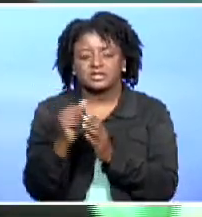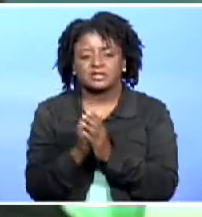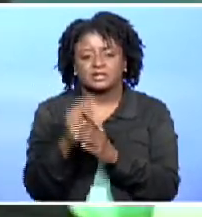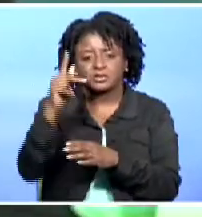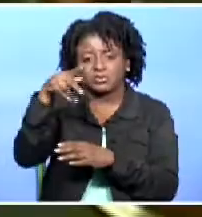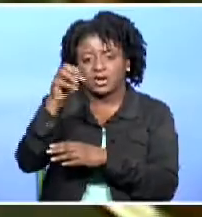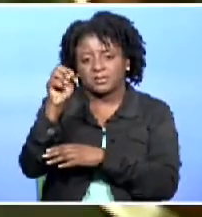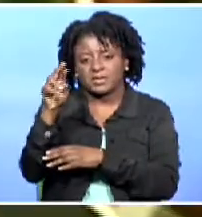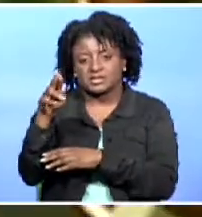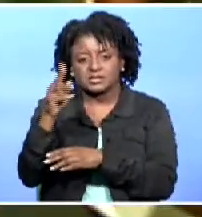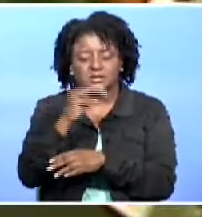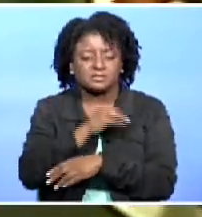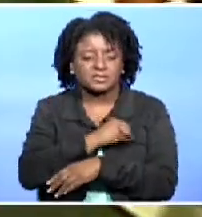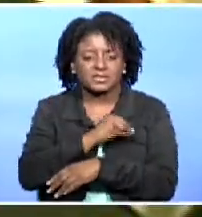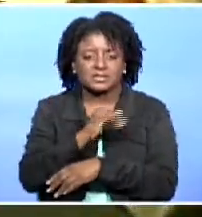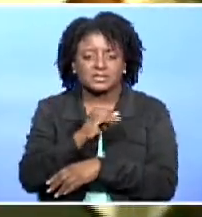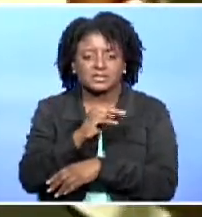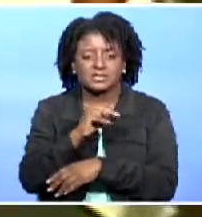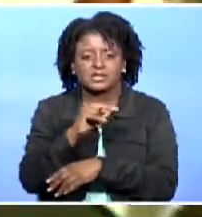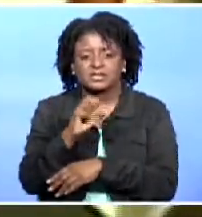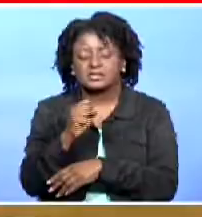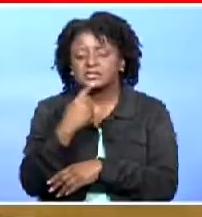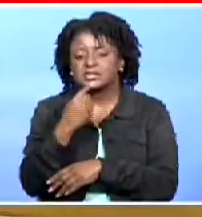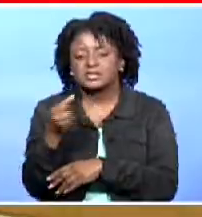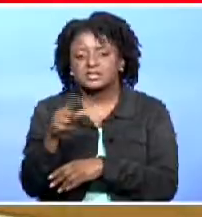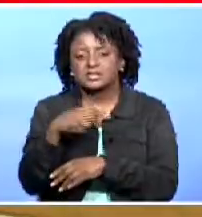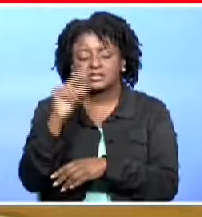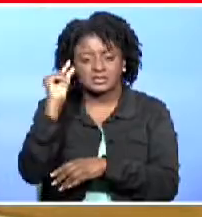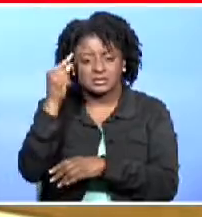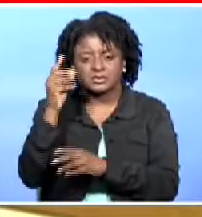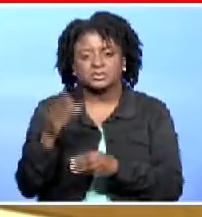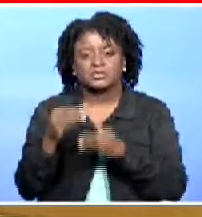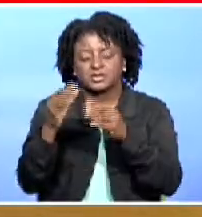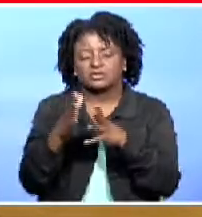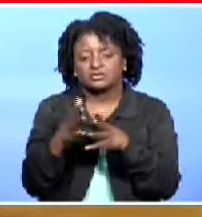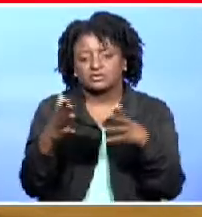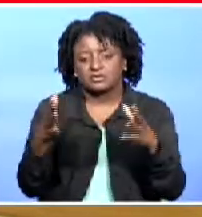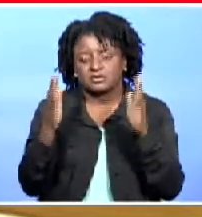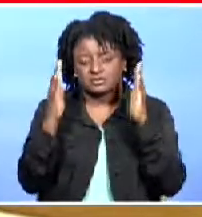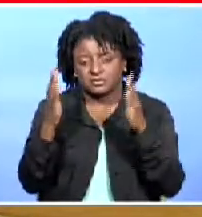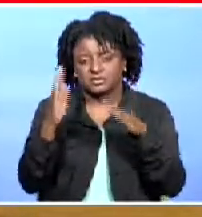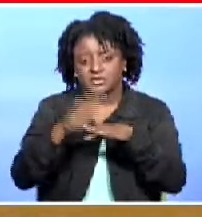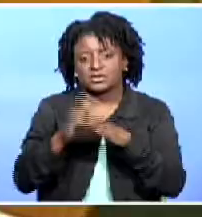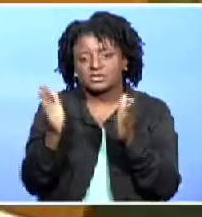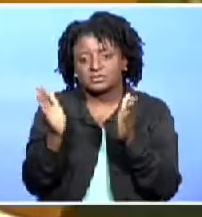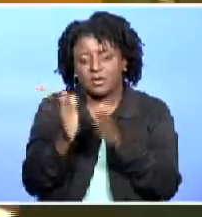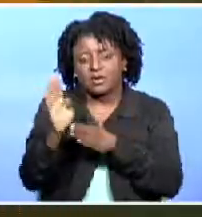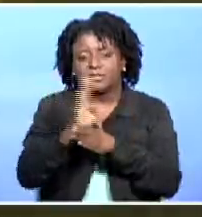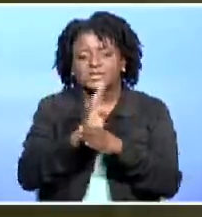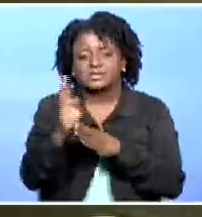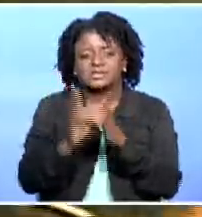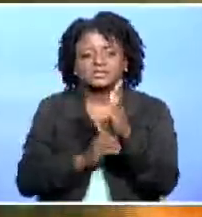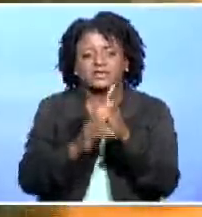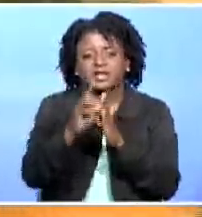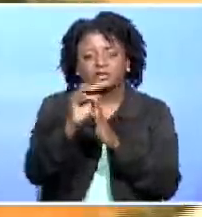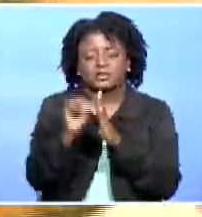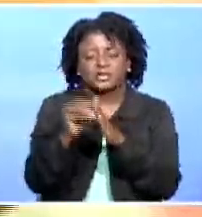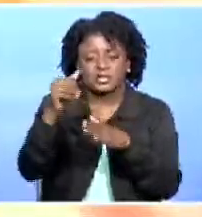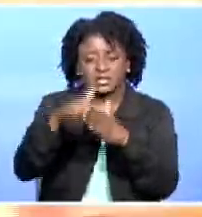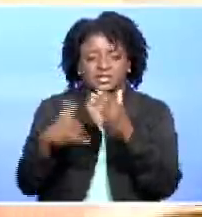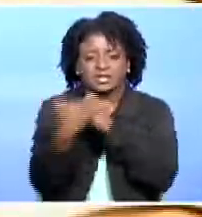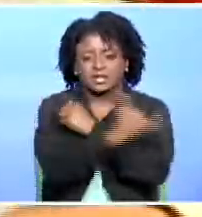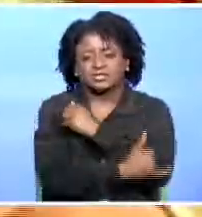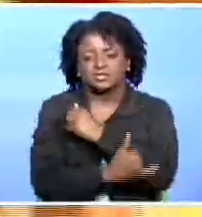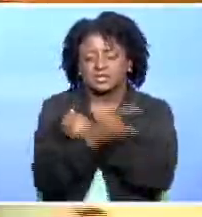Prime Minister Minnis says his administration is placing great emphasis on small business development in the country, and he's challenging the